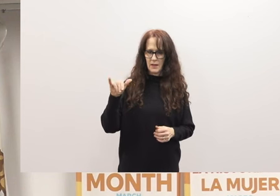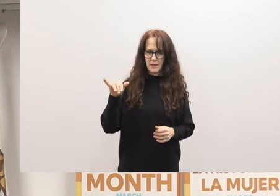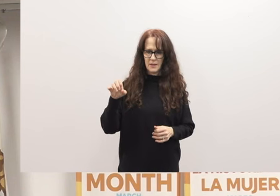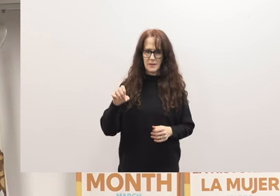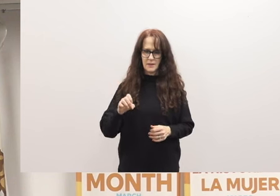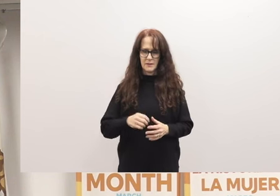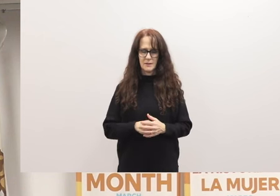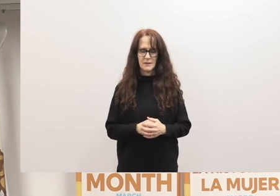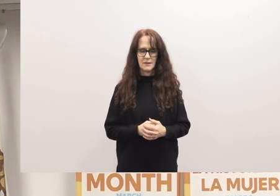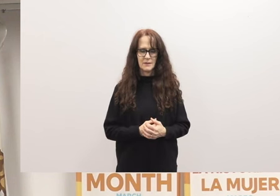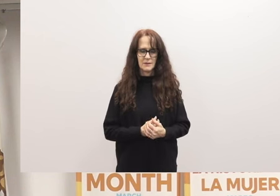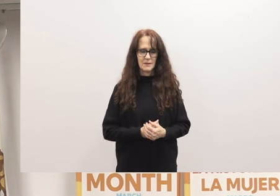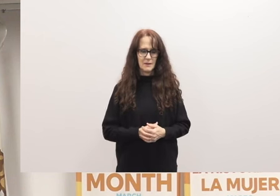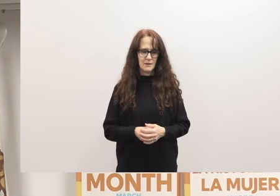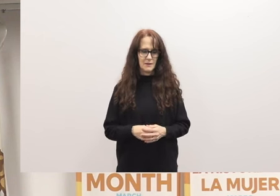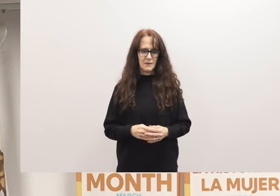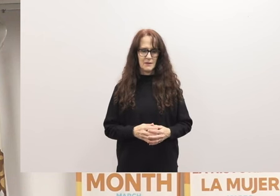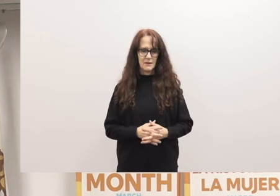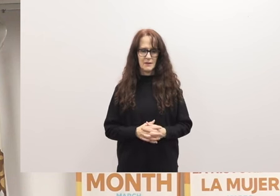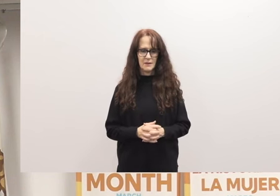Anjali?